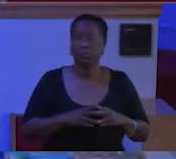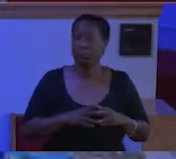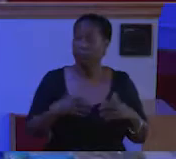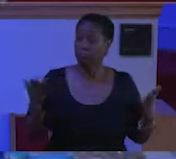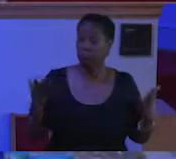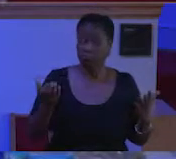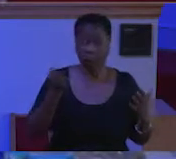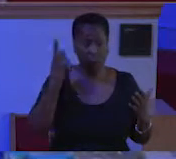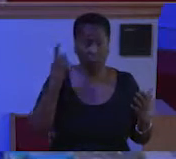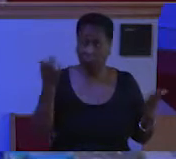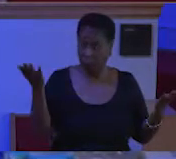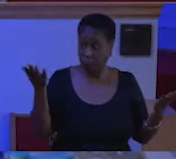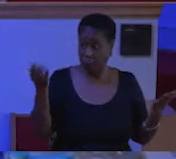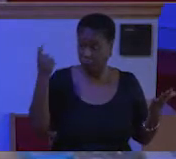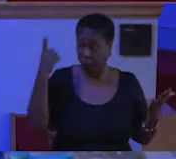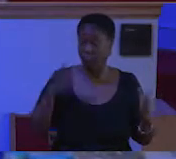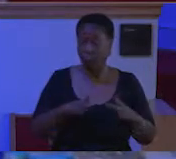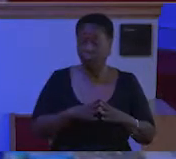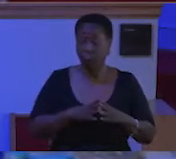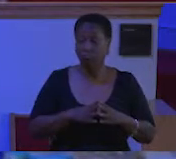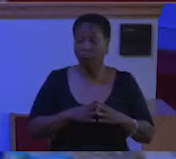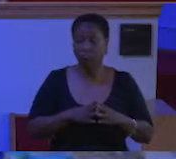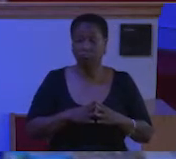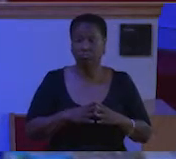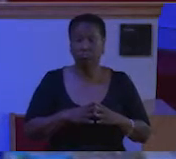Watch this, I'm going somewhere.